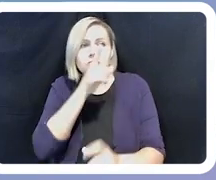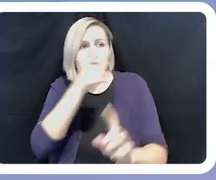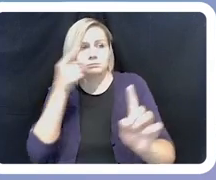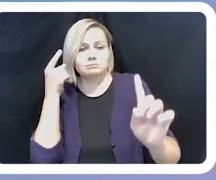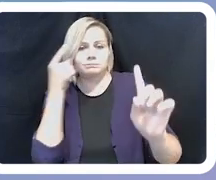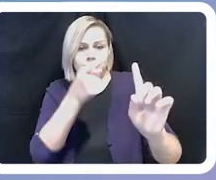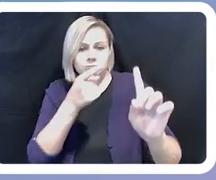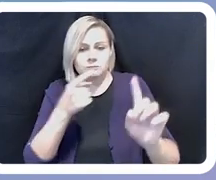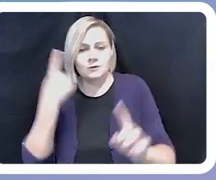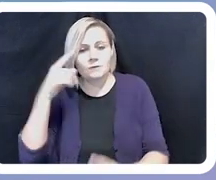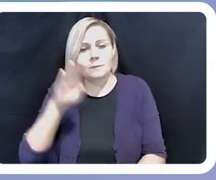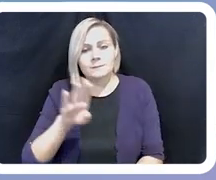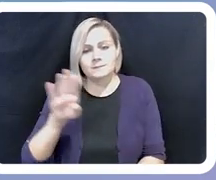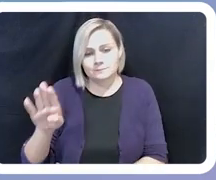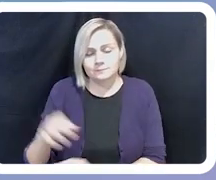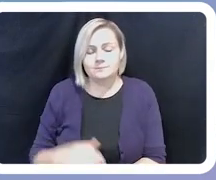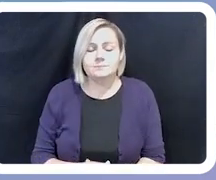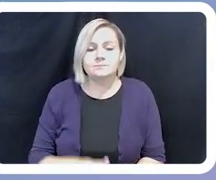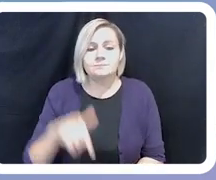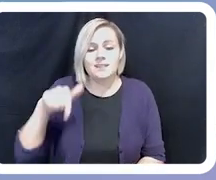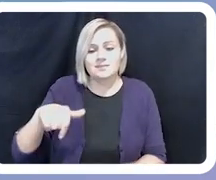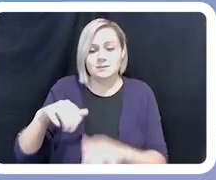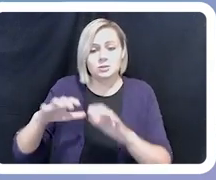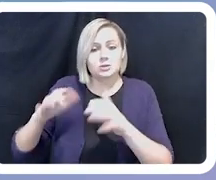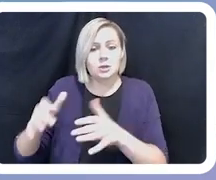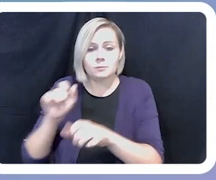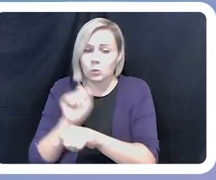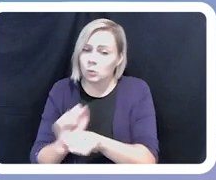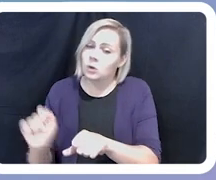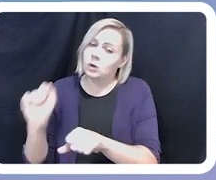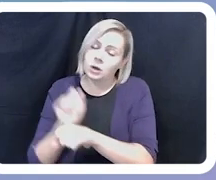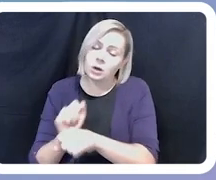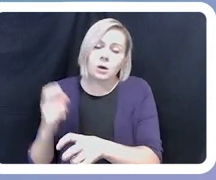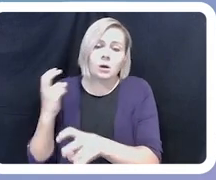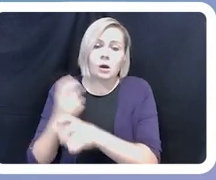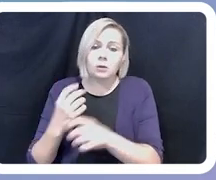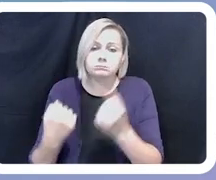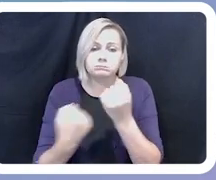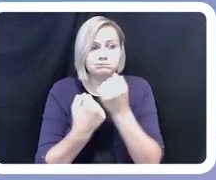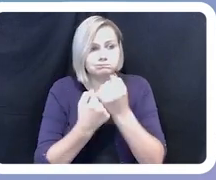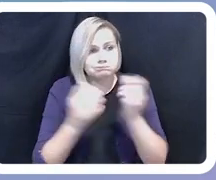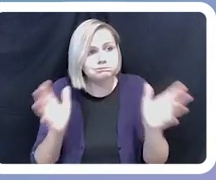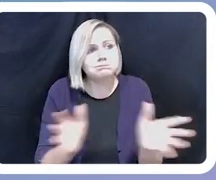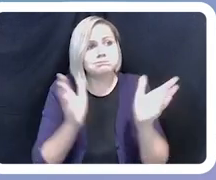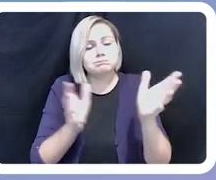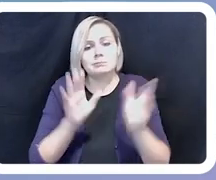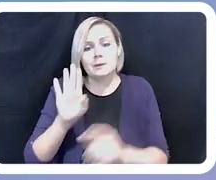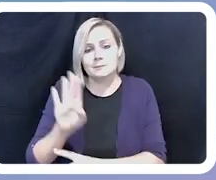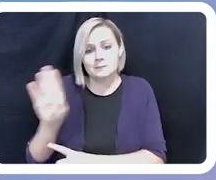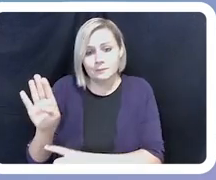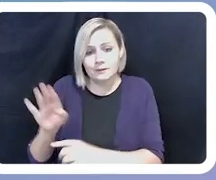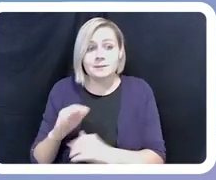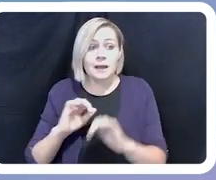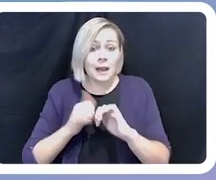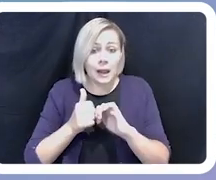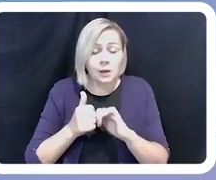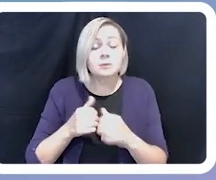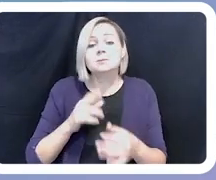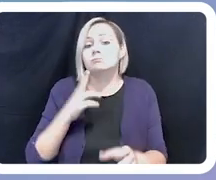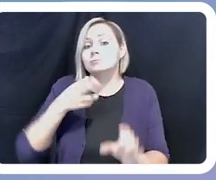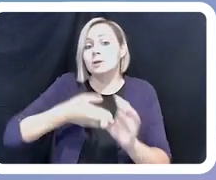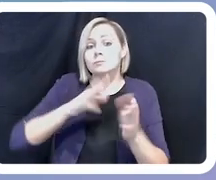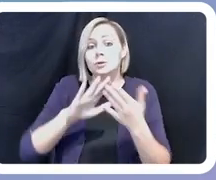true mission of Best Buddies. This chapter works hard to promote Best Buddies, participating